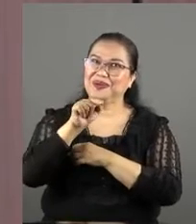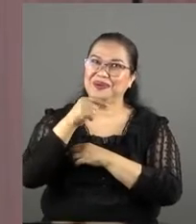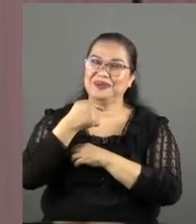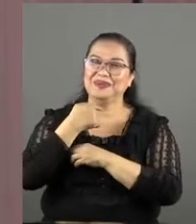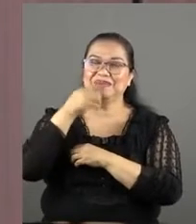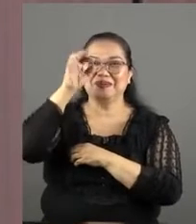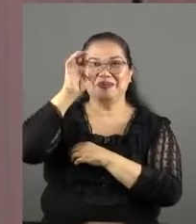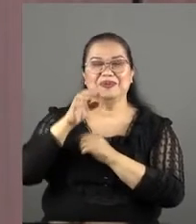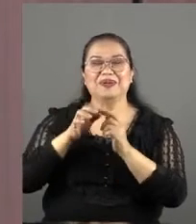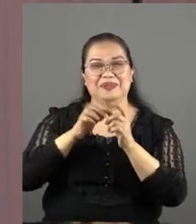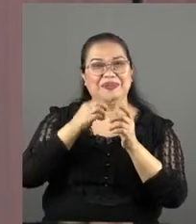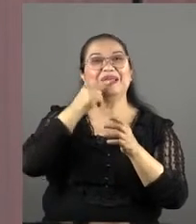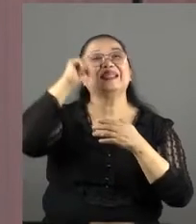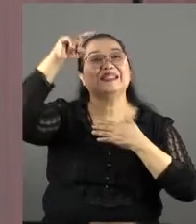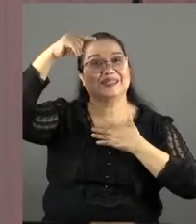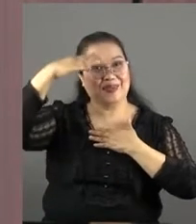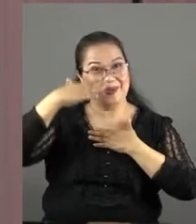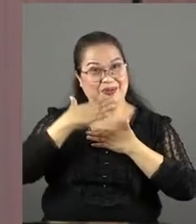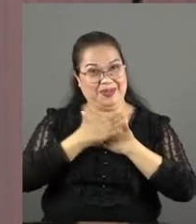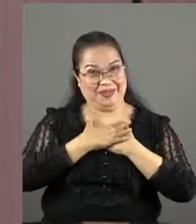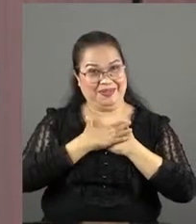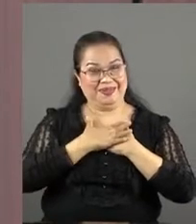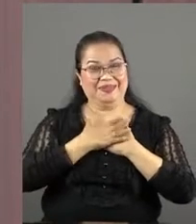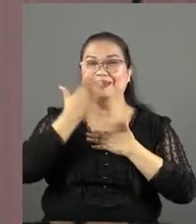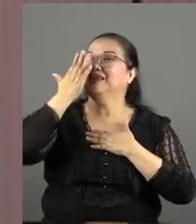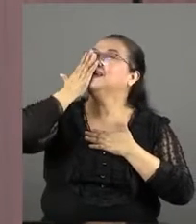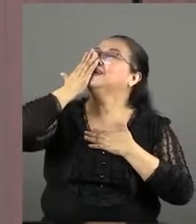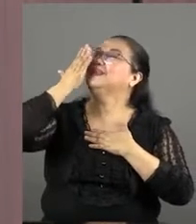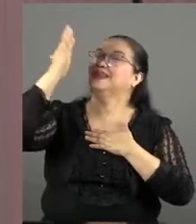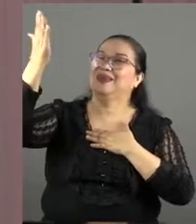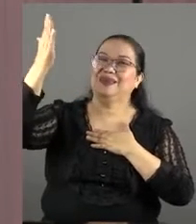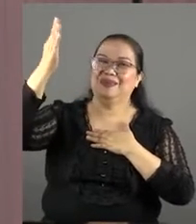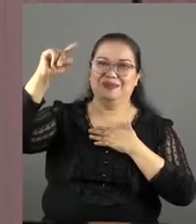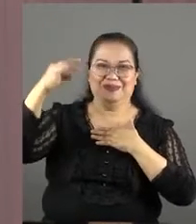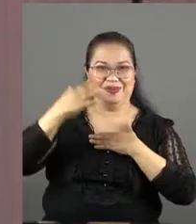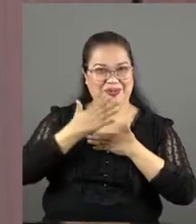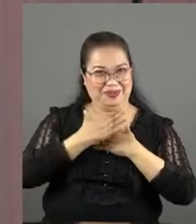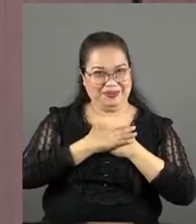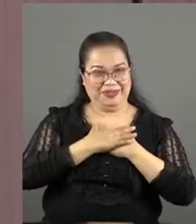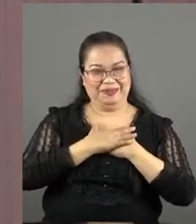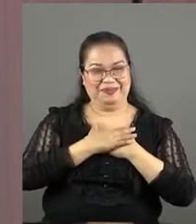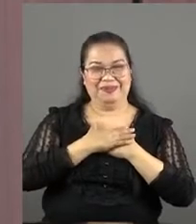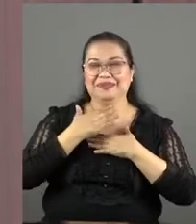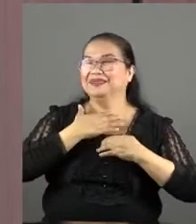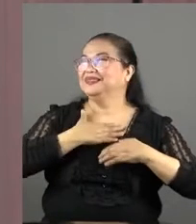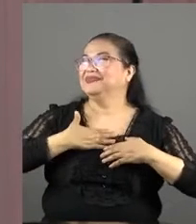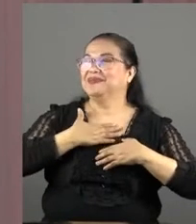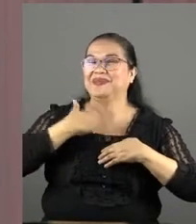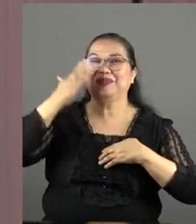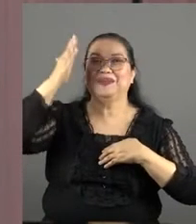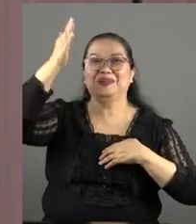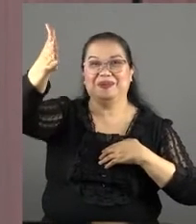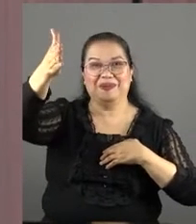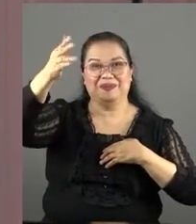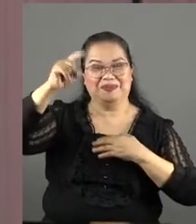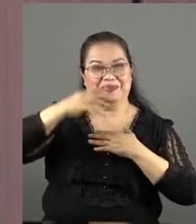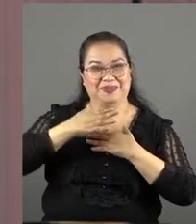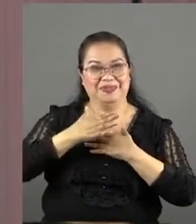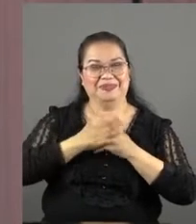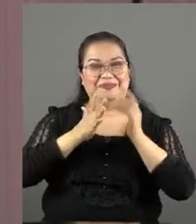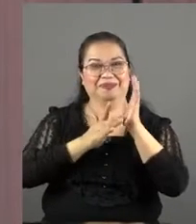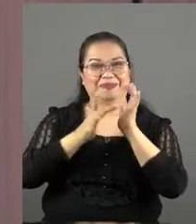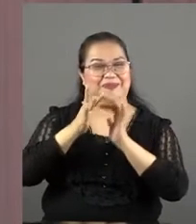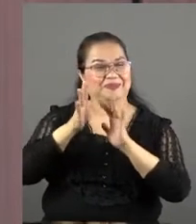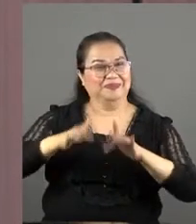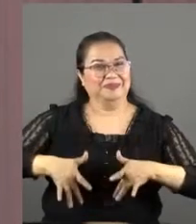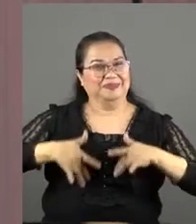That's grace, friends. That's gratitude for grace. That excitement for future grace. The Christian's life